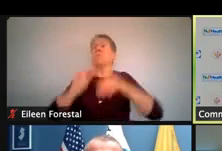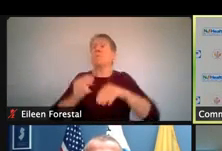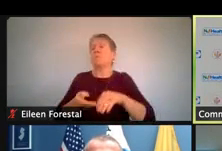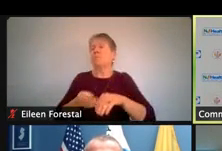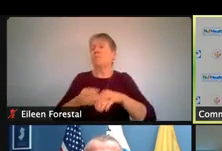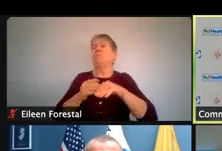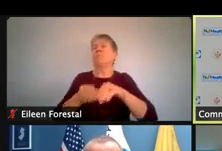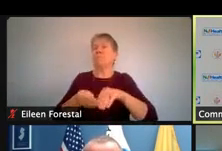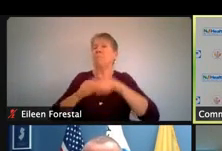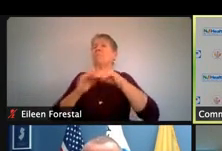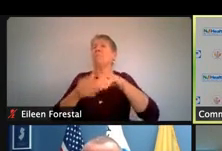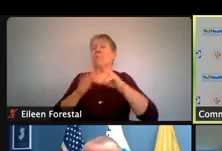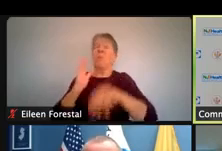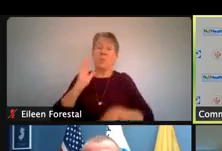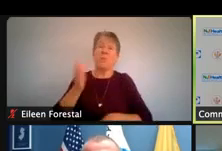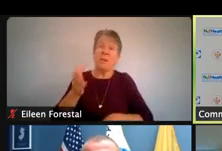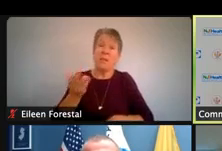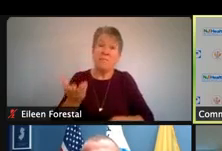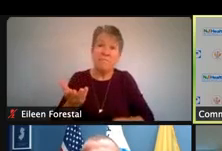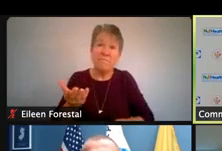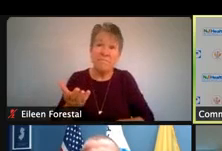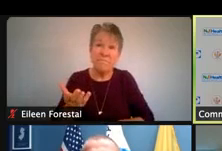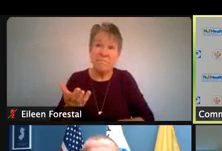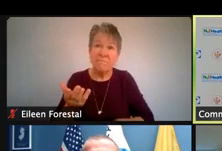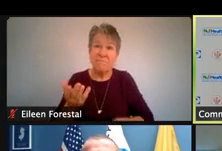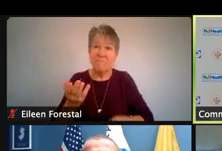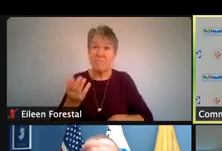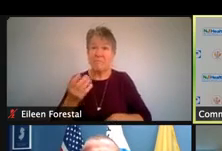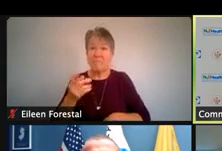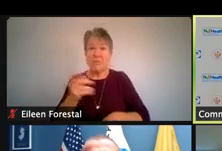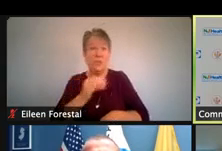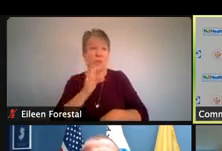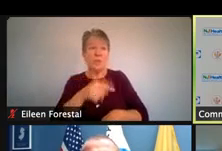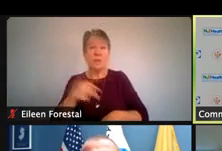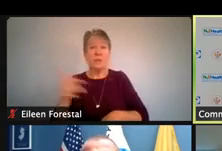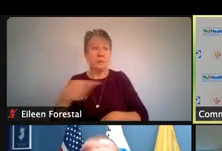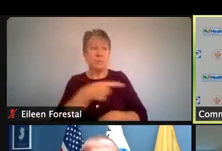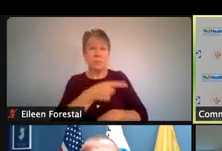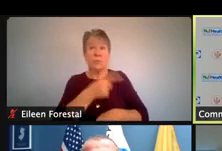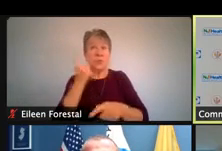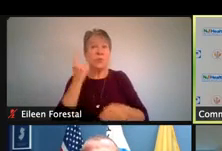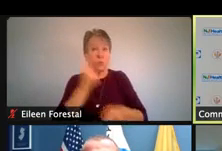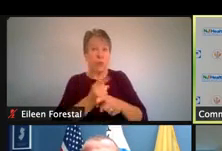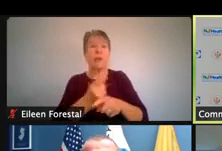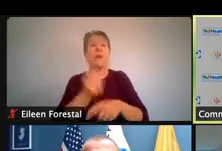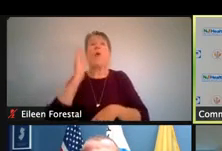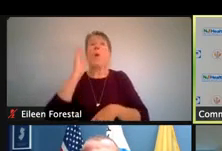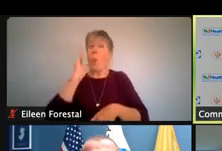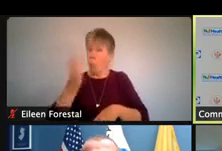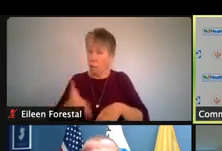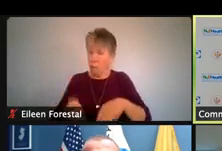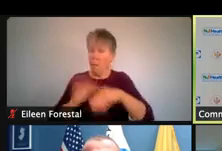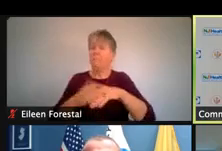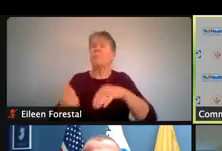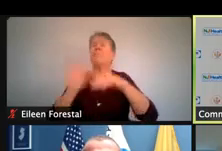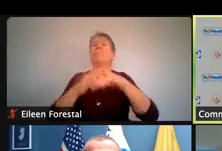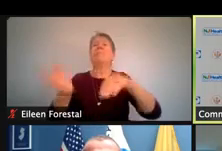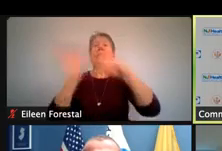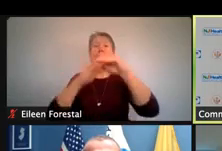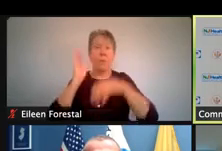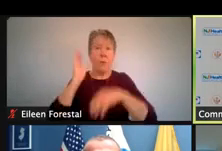up. I think that the new ways of treating patients has resulted in